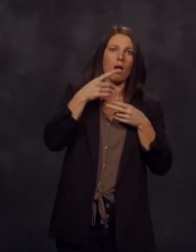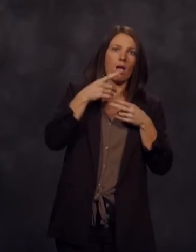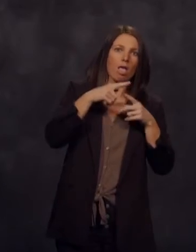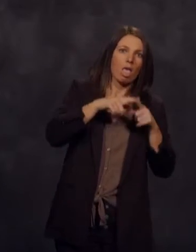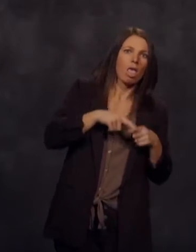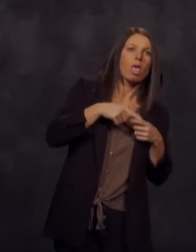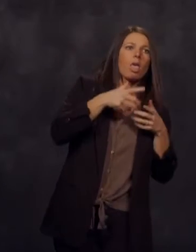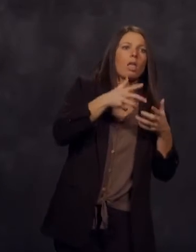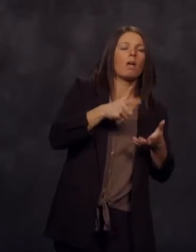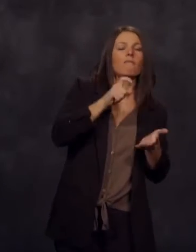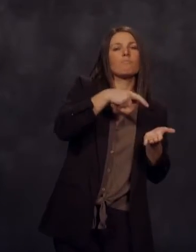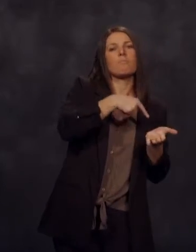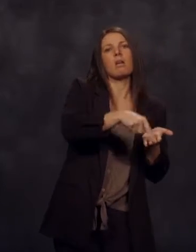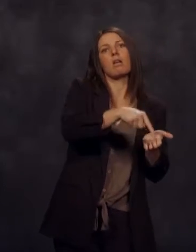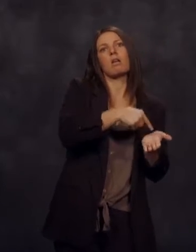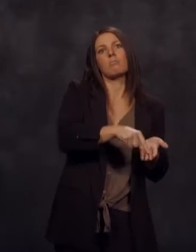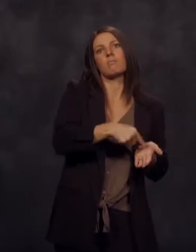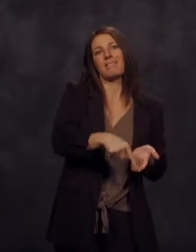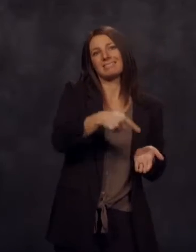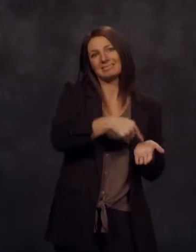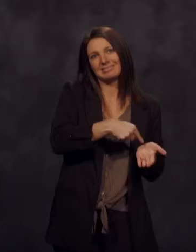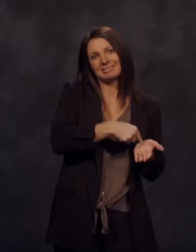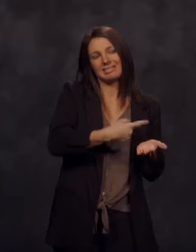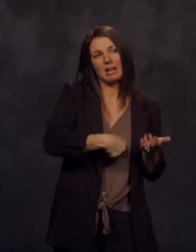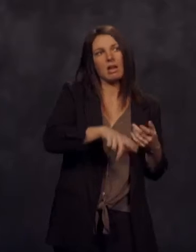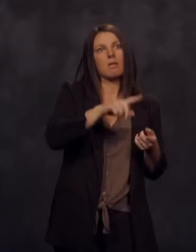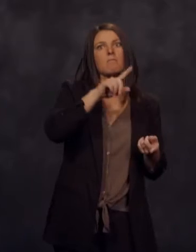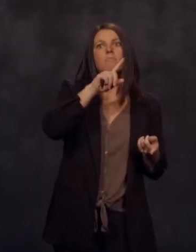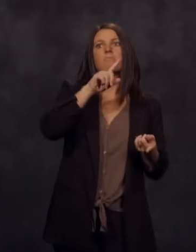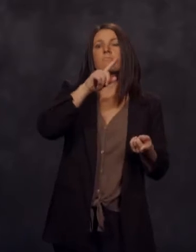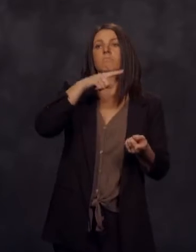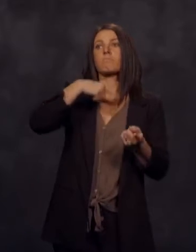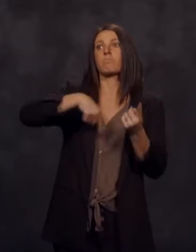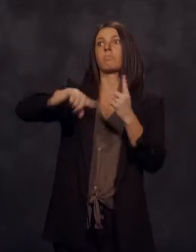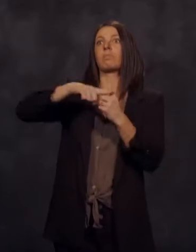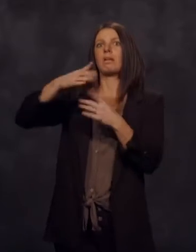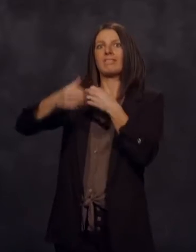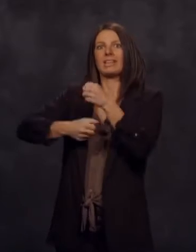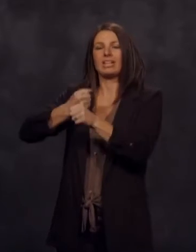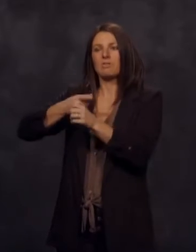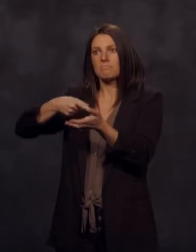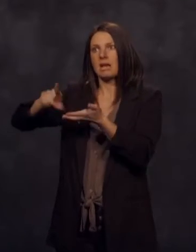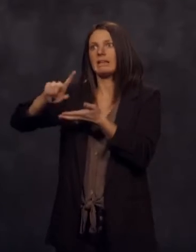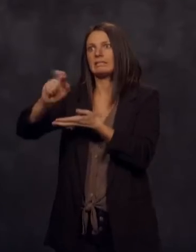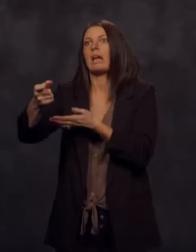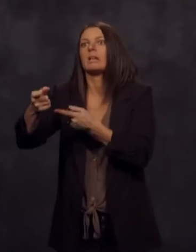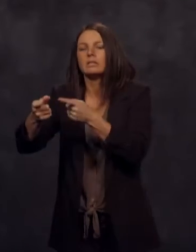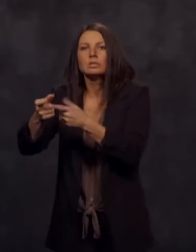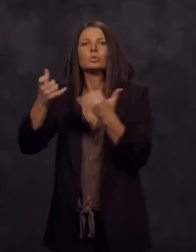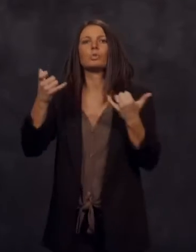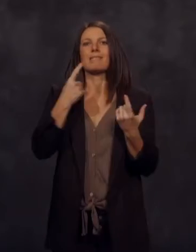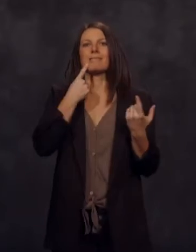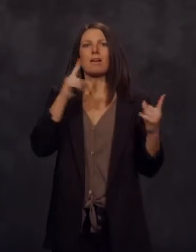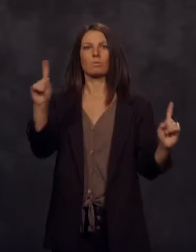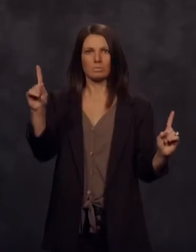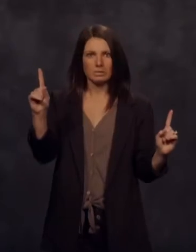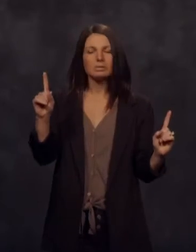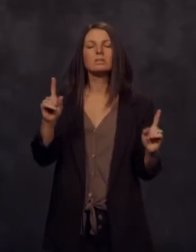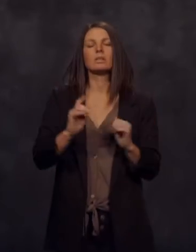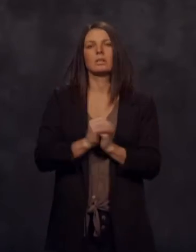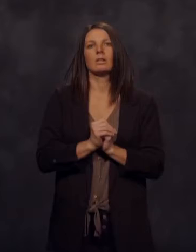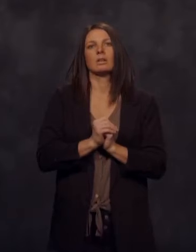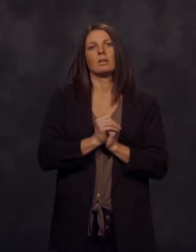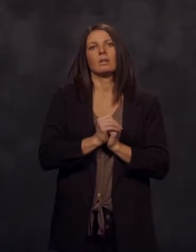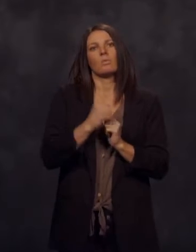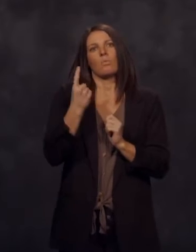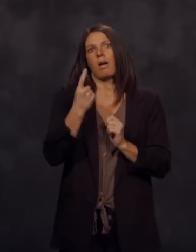paying student loans and then having to be hit with a massive tax burden. So today's announcement is probably one of